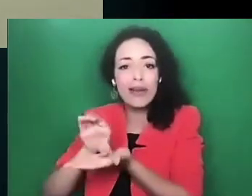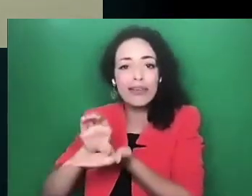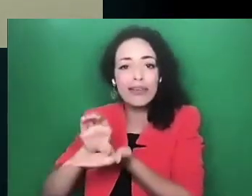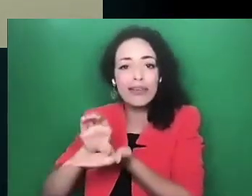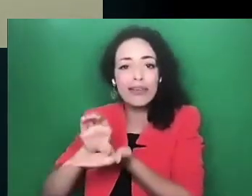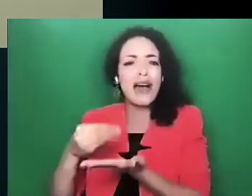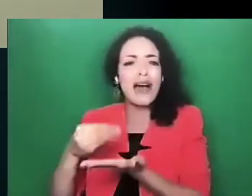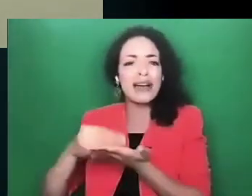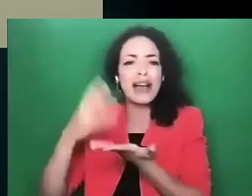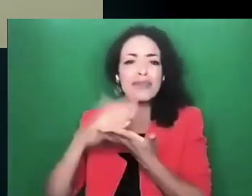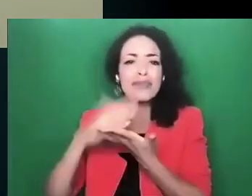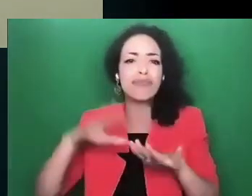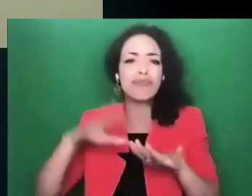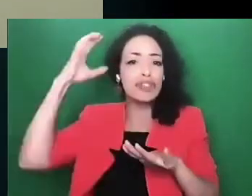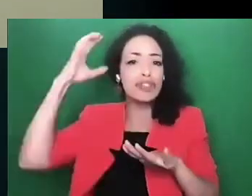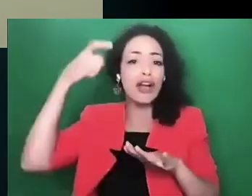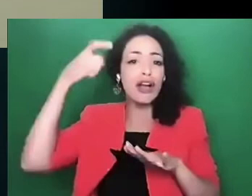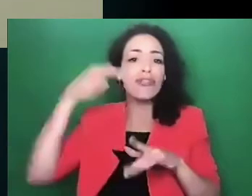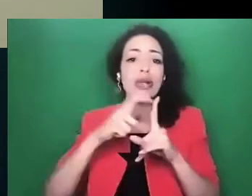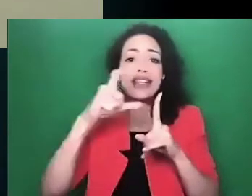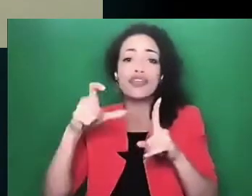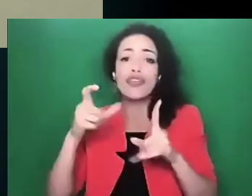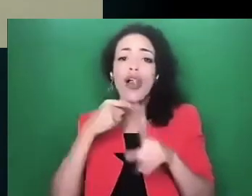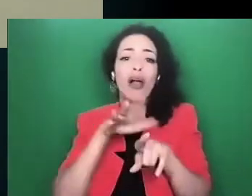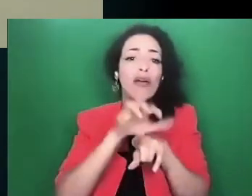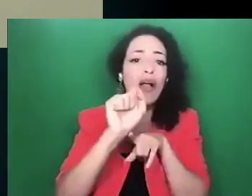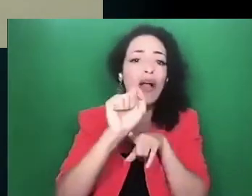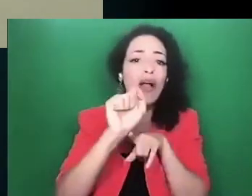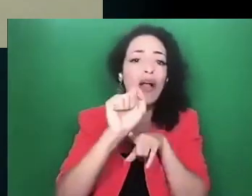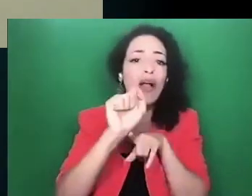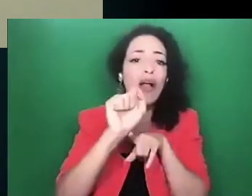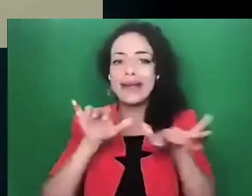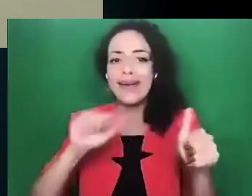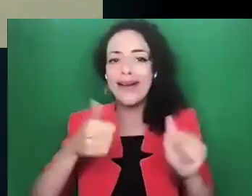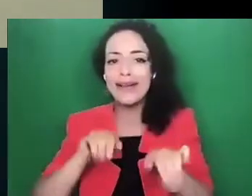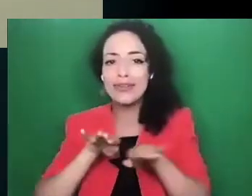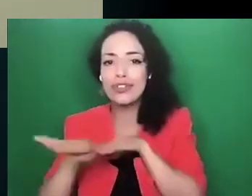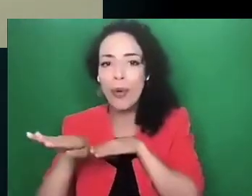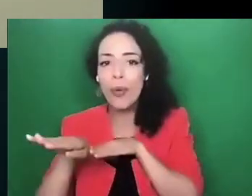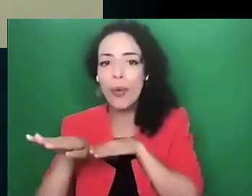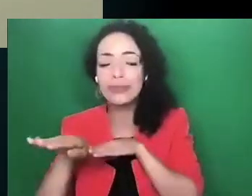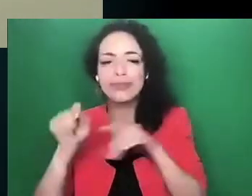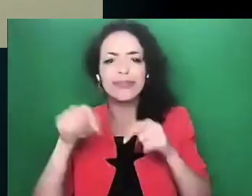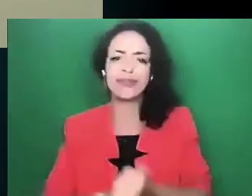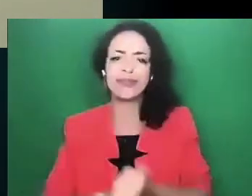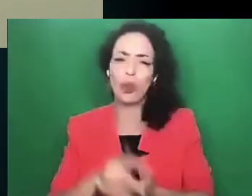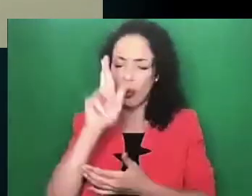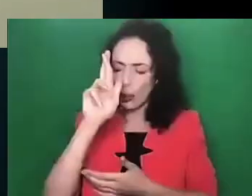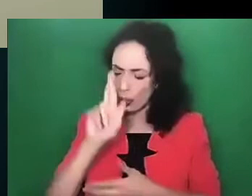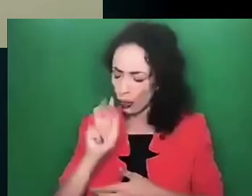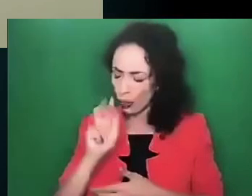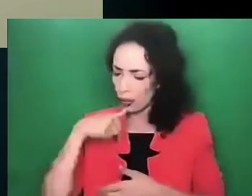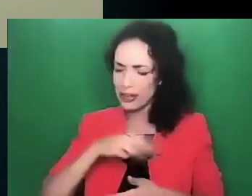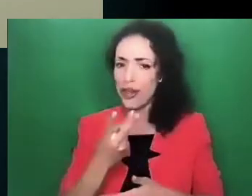for Digital Culture, Media and Sport. And we're honoured that this event, this third event, is presented